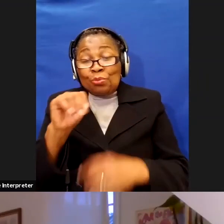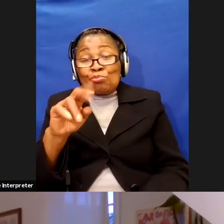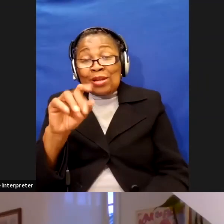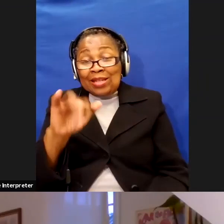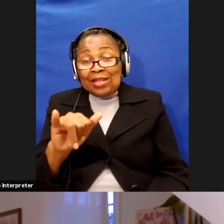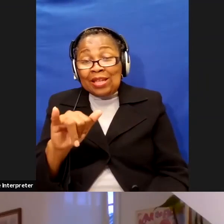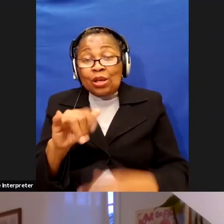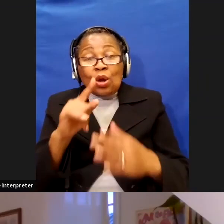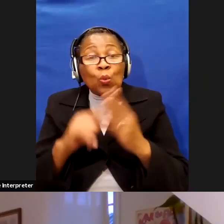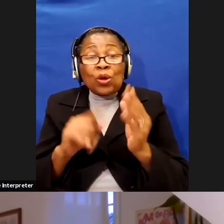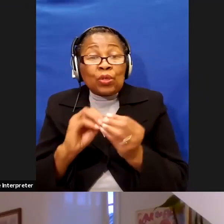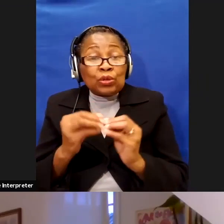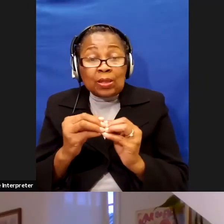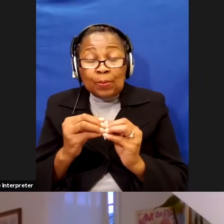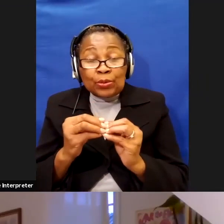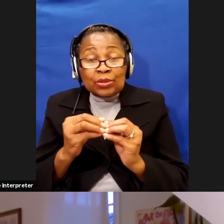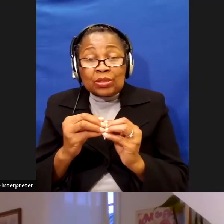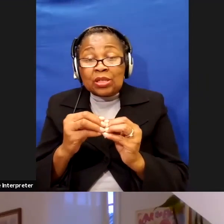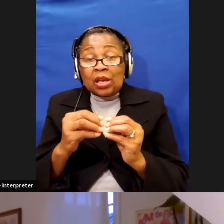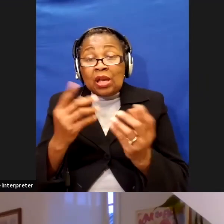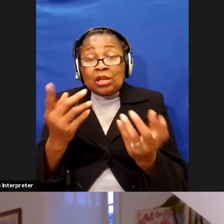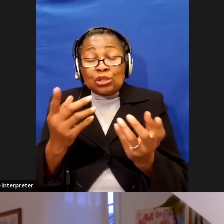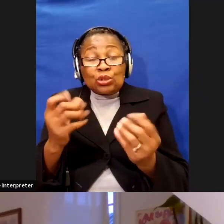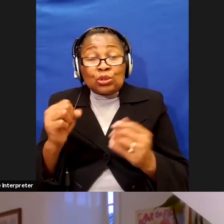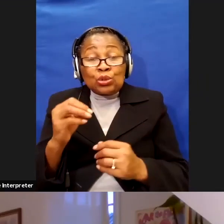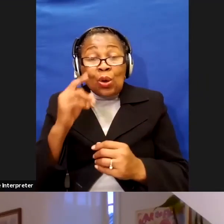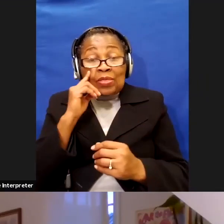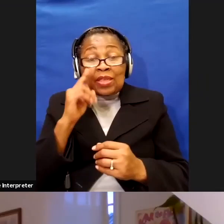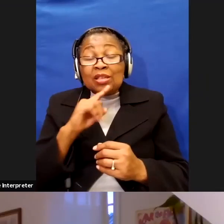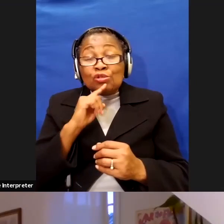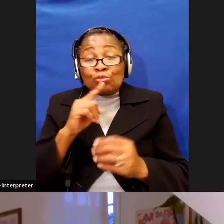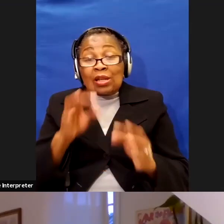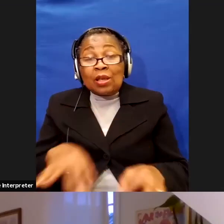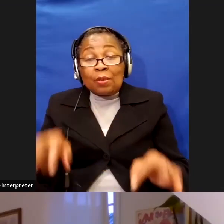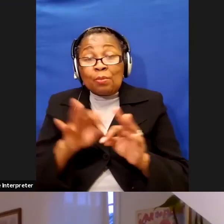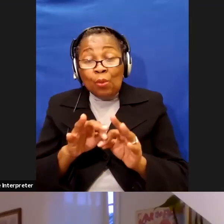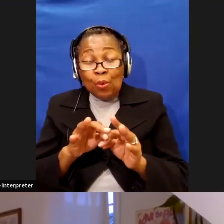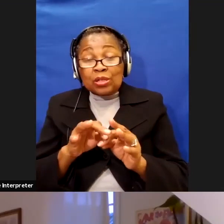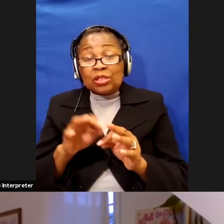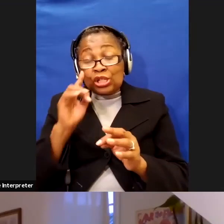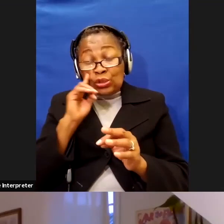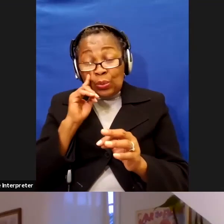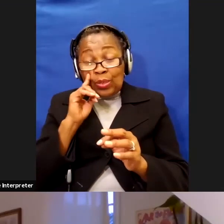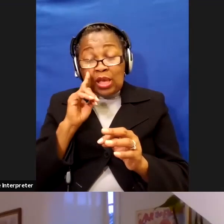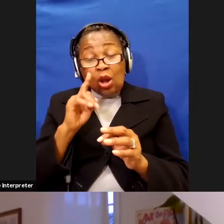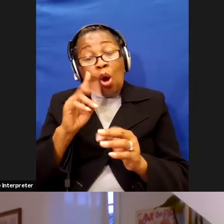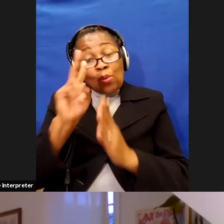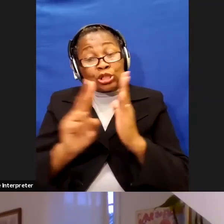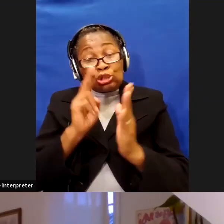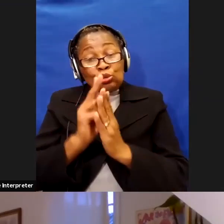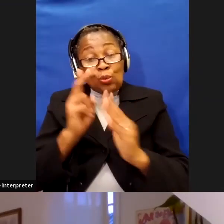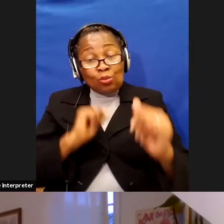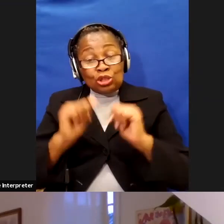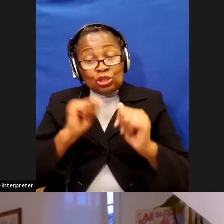those numbers? Like, and so I think it's really important. If you know that your show is a 2-hour show, how do you budget